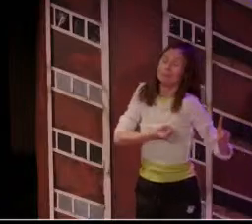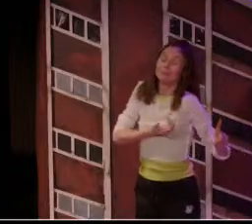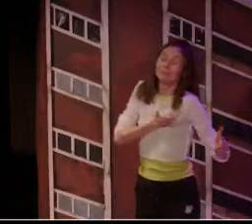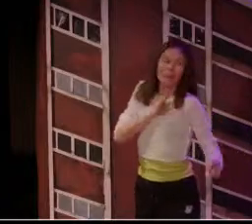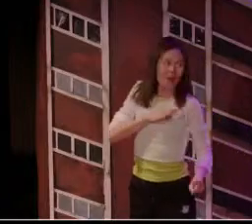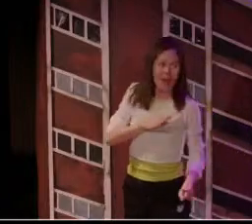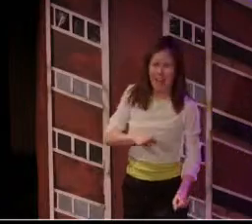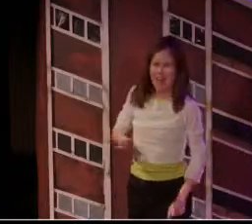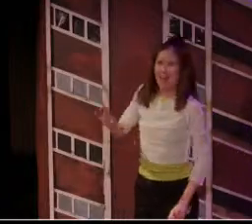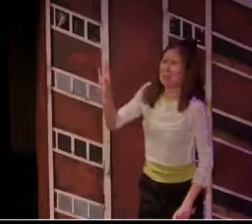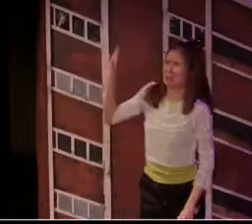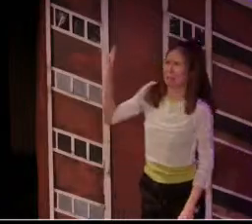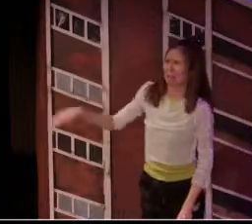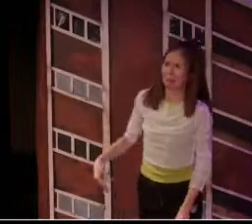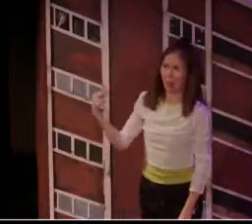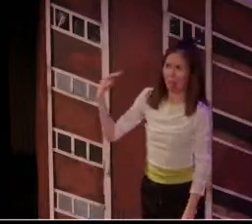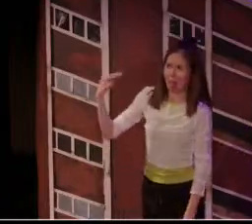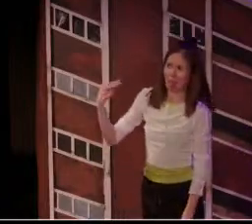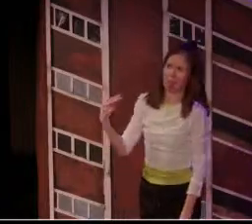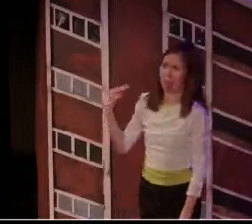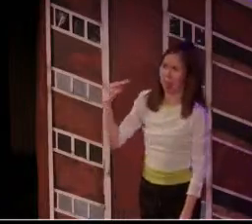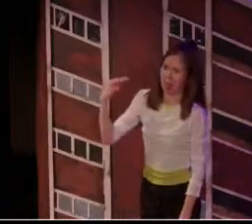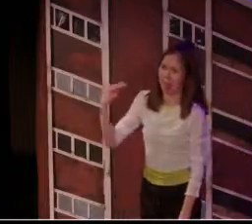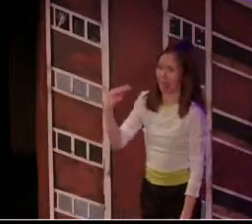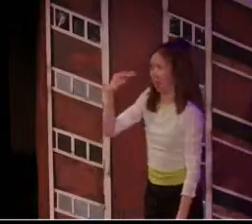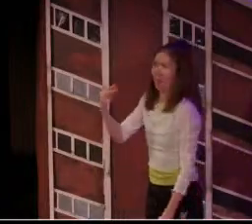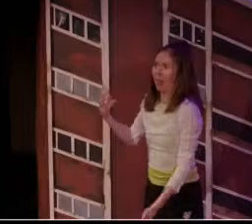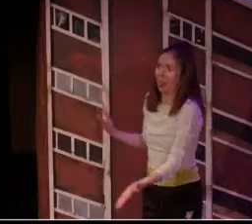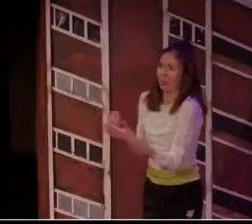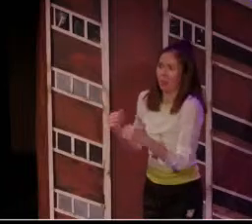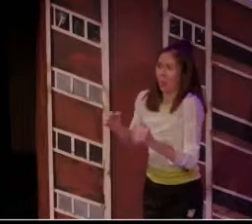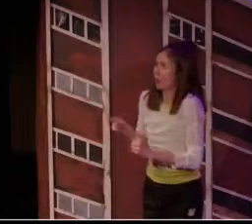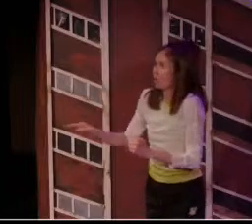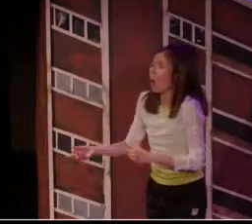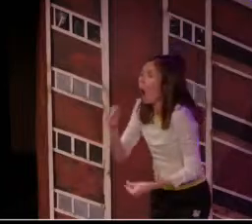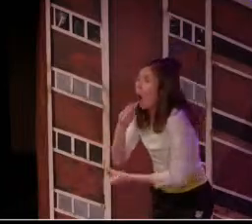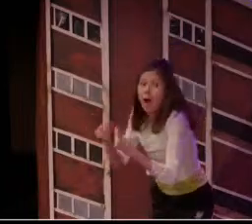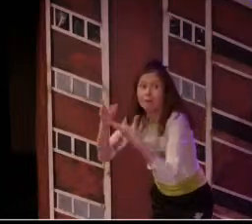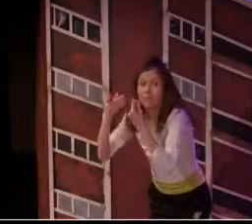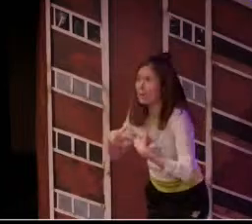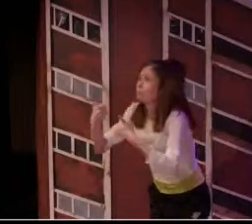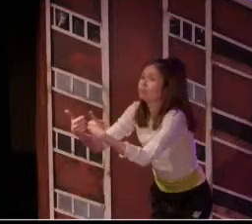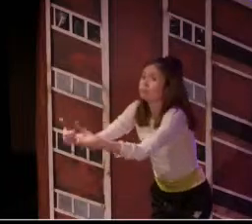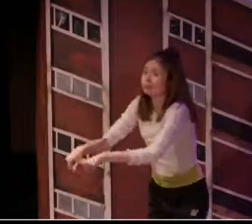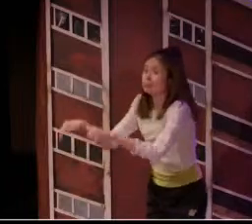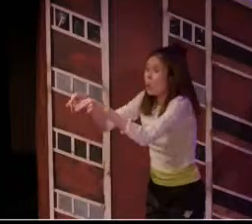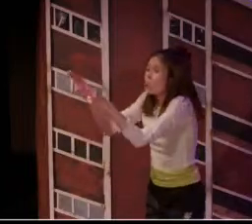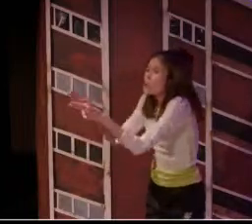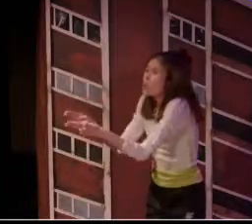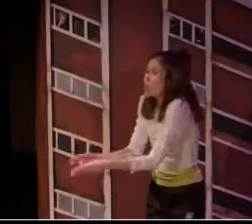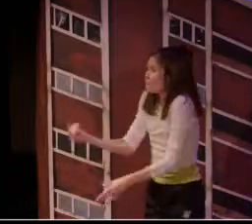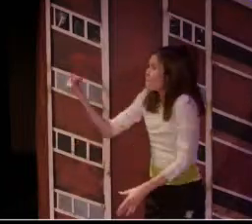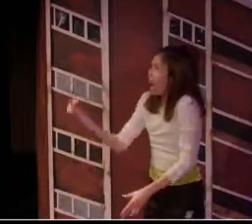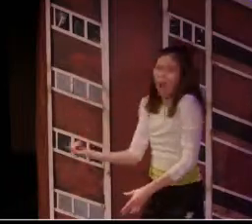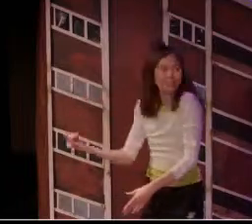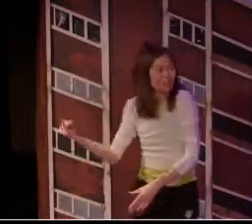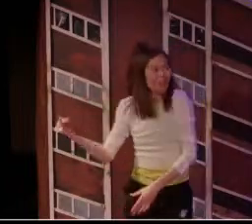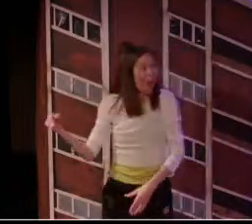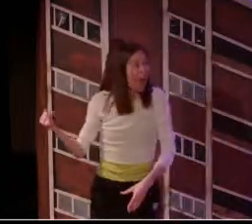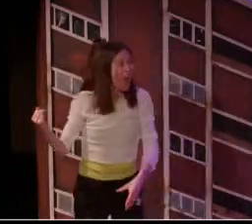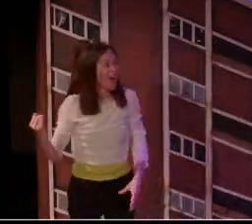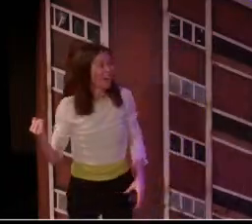come now, you'd be so thin that blasts of January would blow you through and through. Now, my